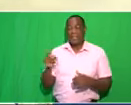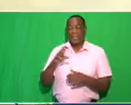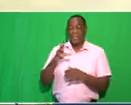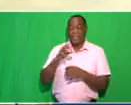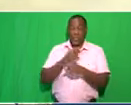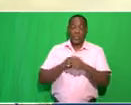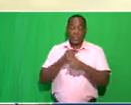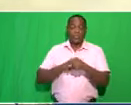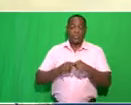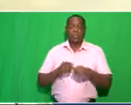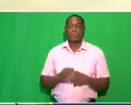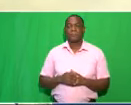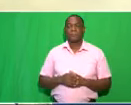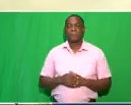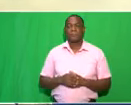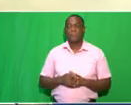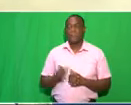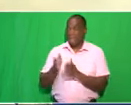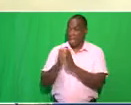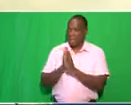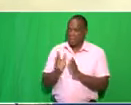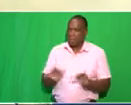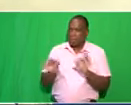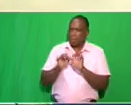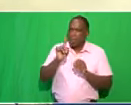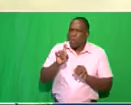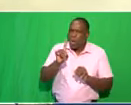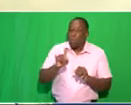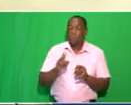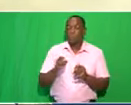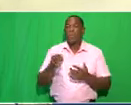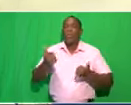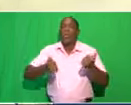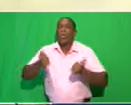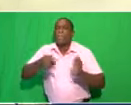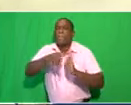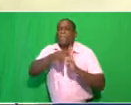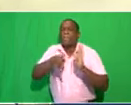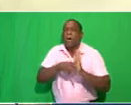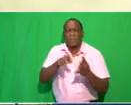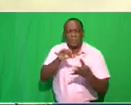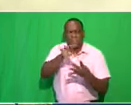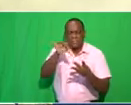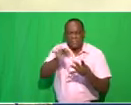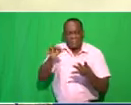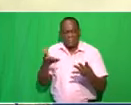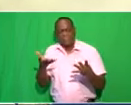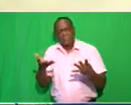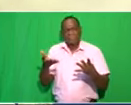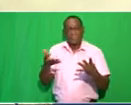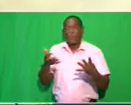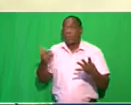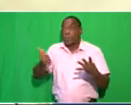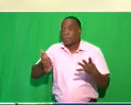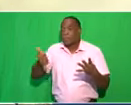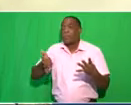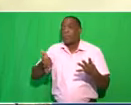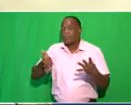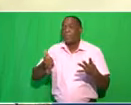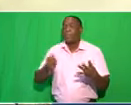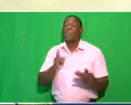questions. One important question that struck me was, which policy options do we use? I assure you we'll have an opportunity. You will